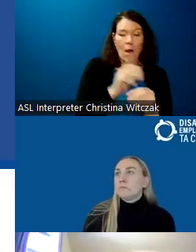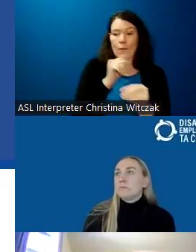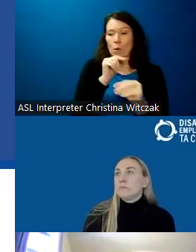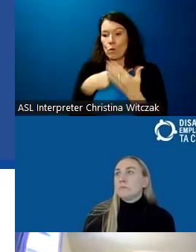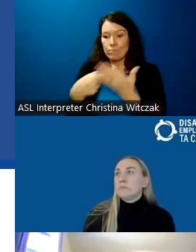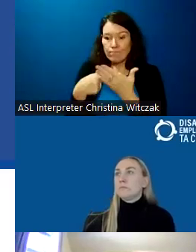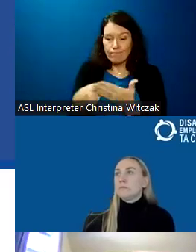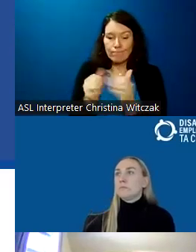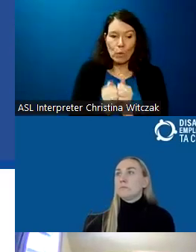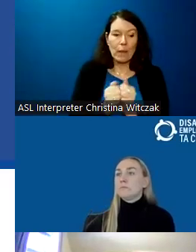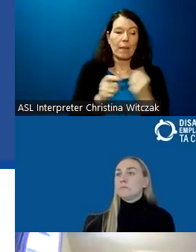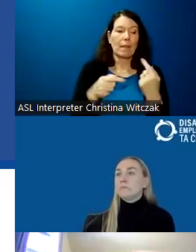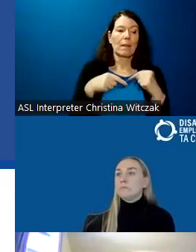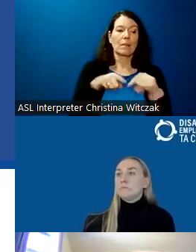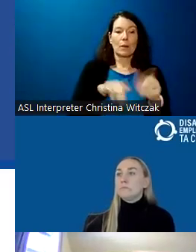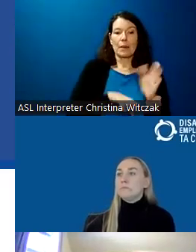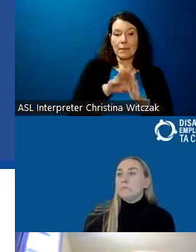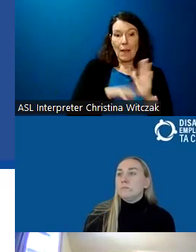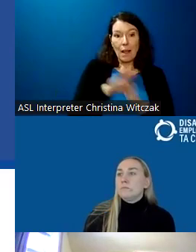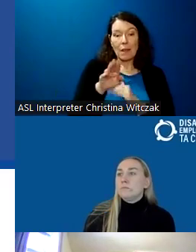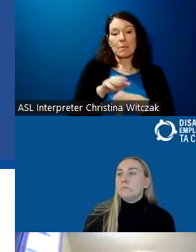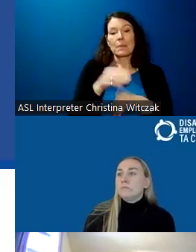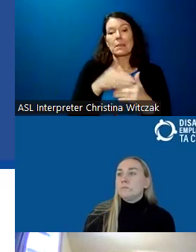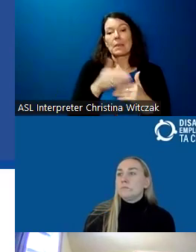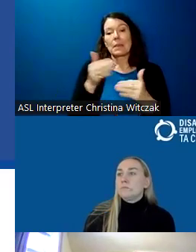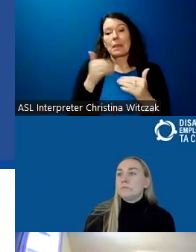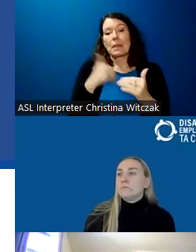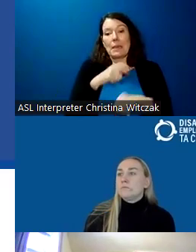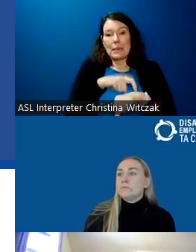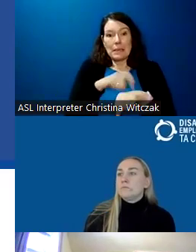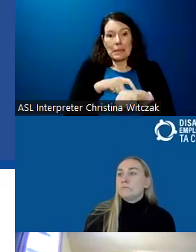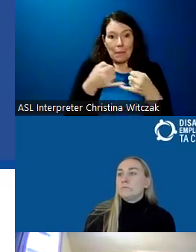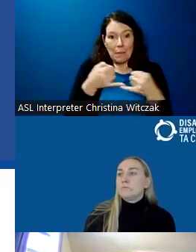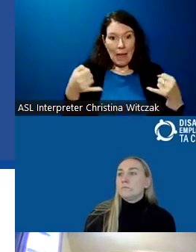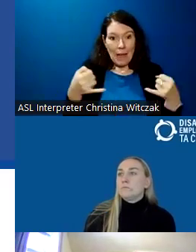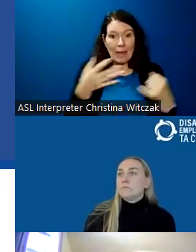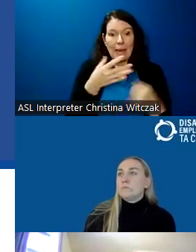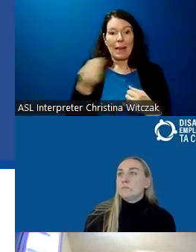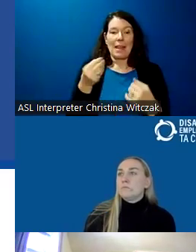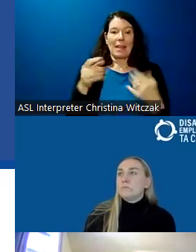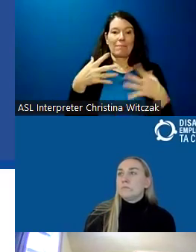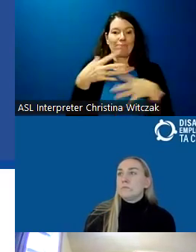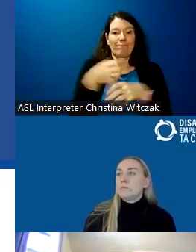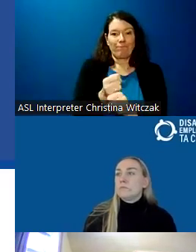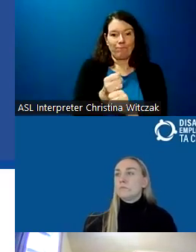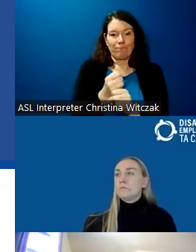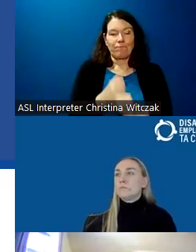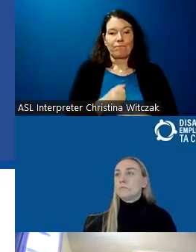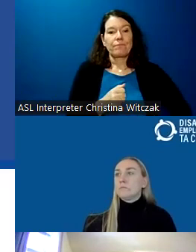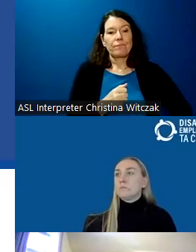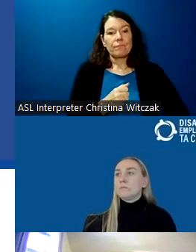planning, when we're developing our plans, our next steps, our timelines, and then we're going to wrap it up. And so this is a